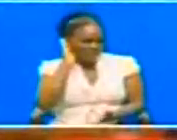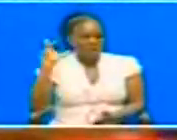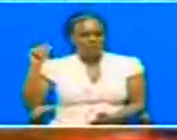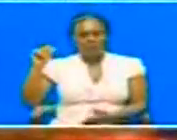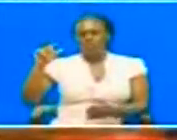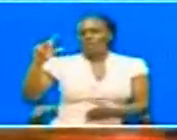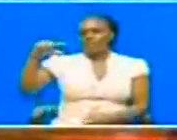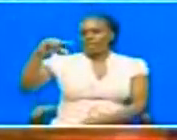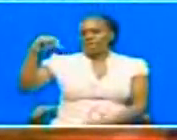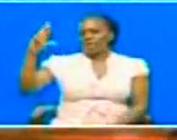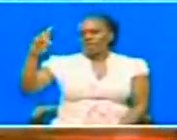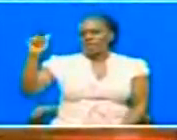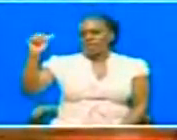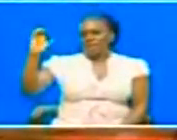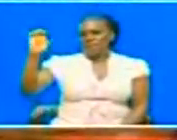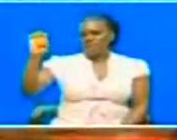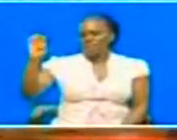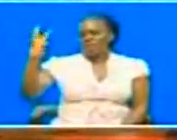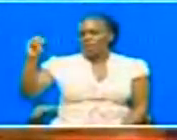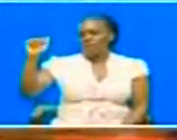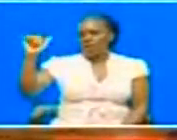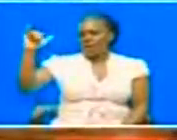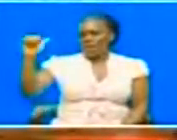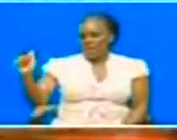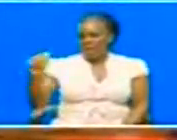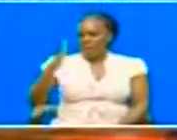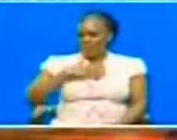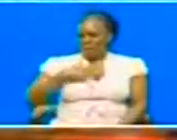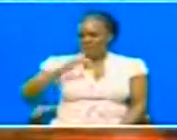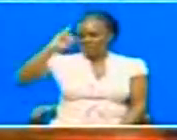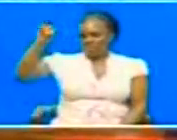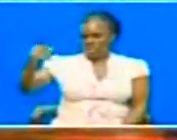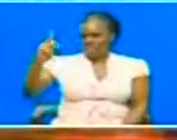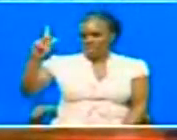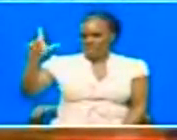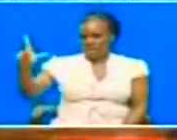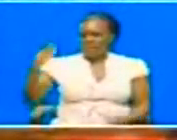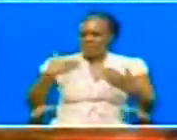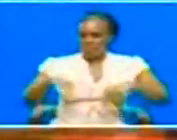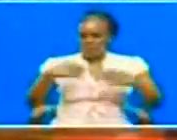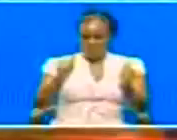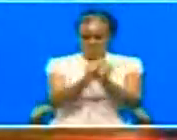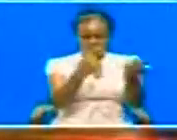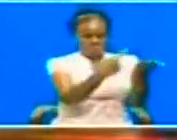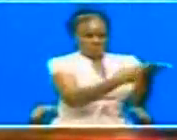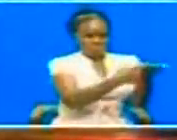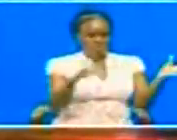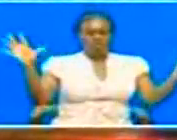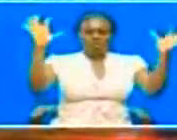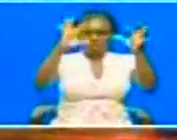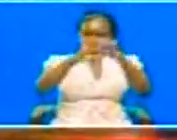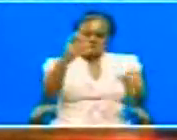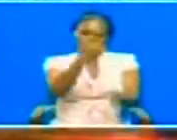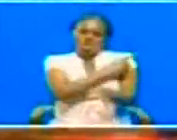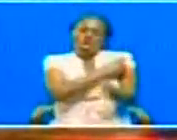is at Grace Maya, M-A-Y-A. Mine is at Koinange Jeff, the hashtag people with albinism. And we're joined also with